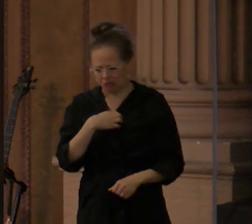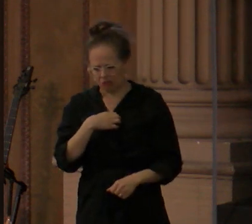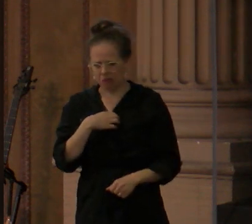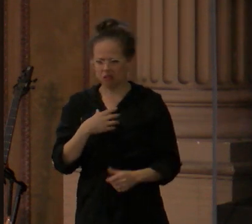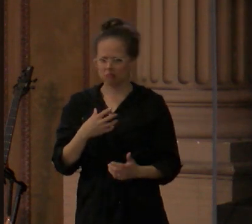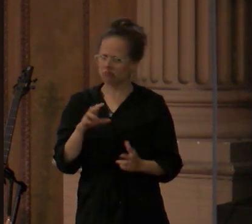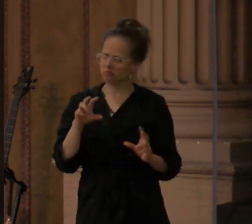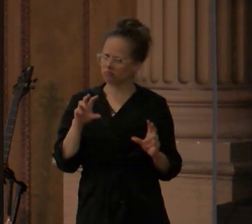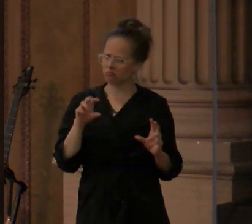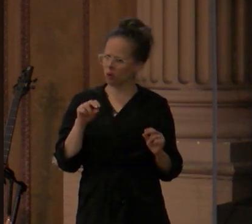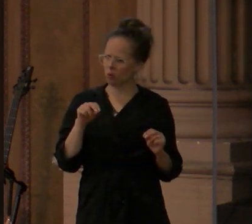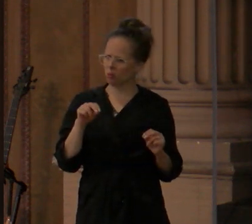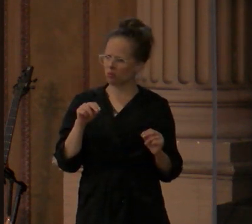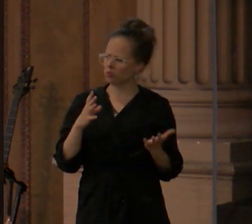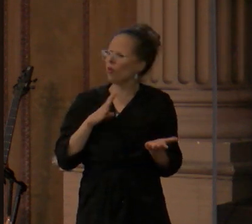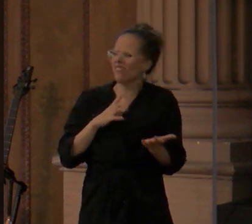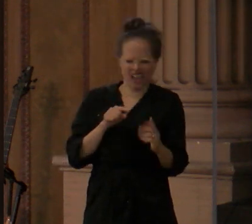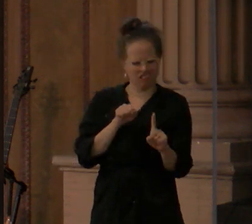So what does it mean?